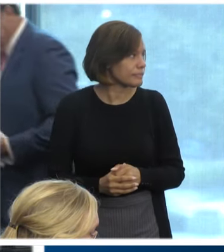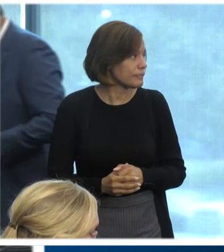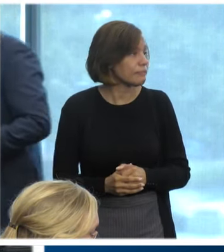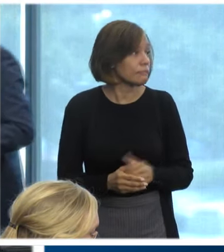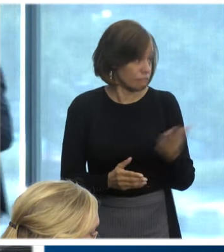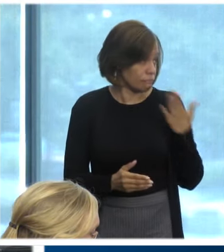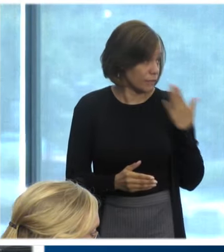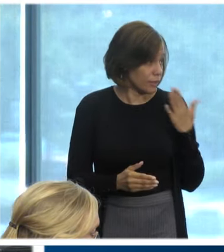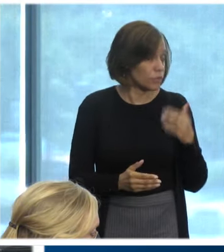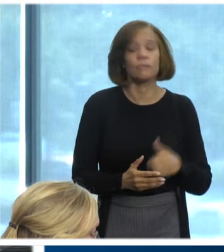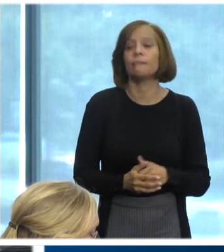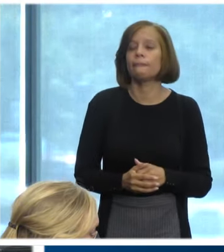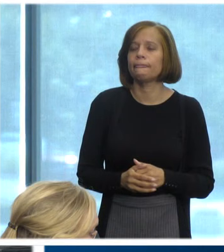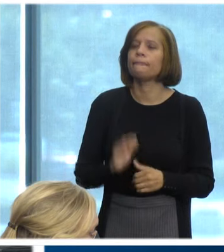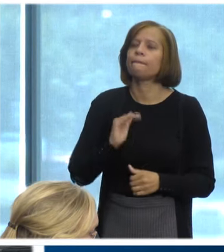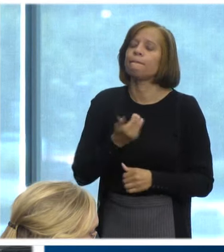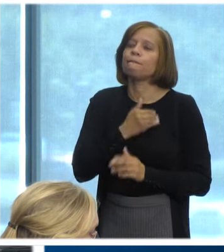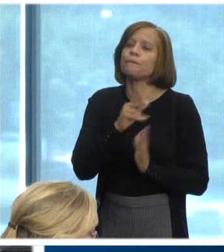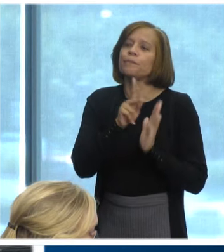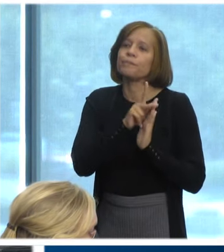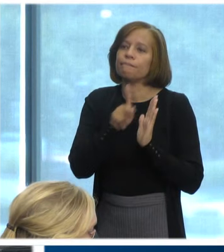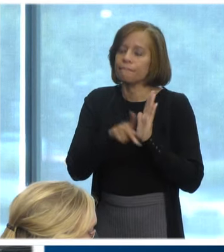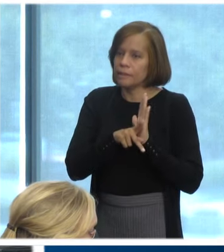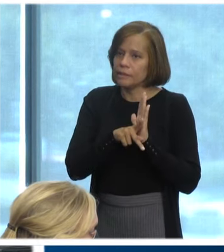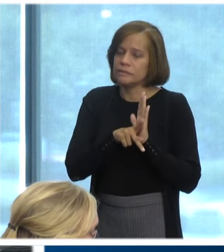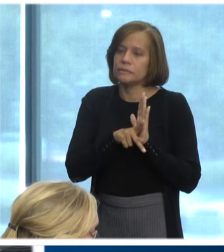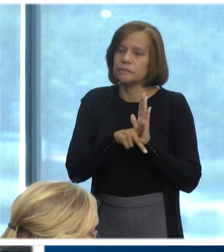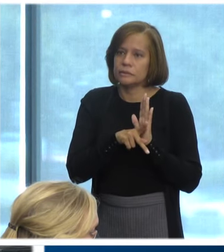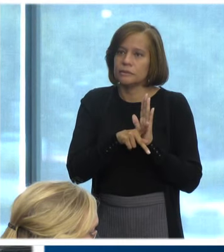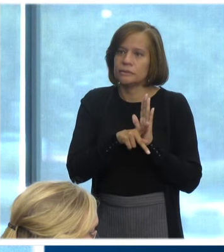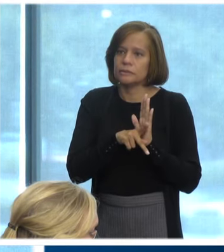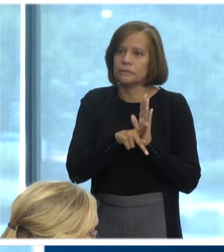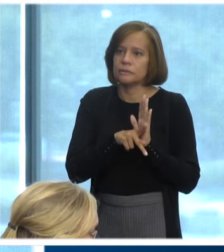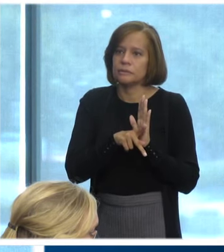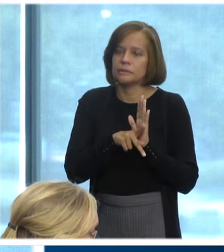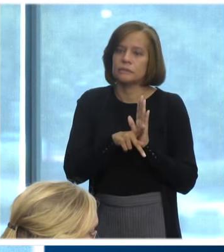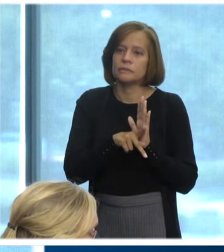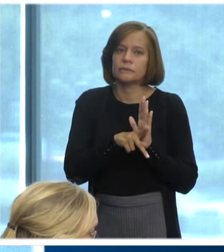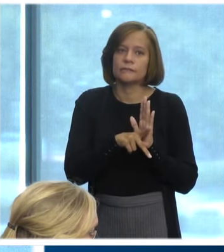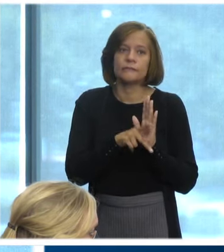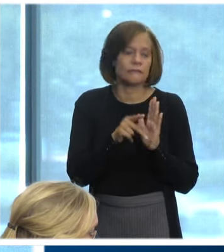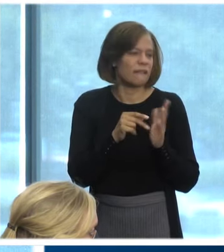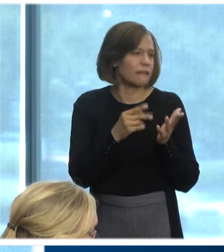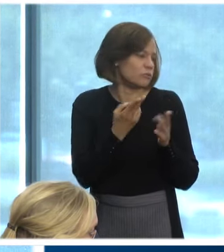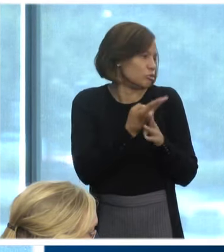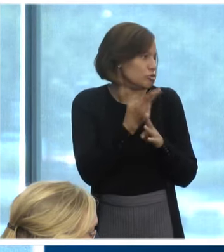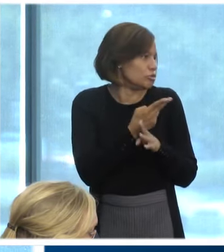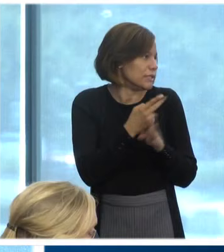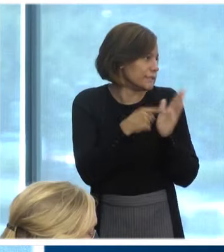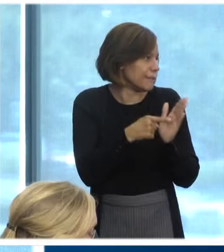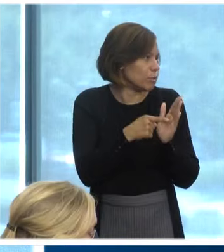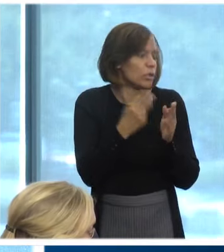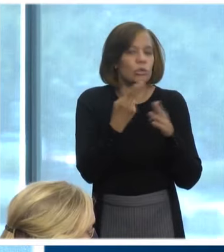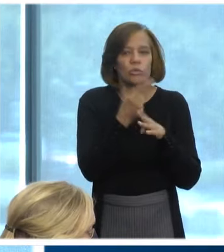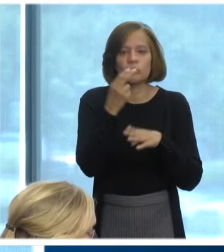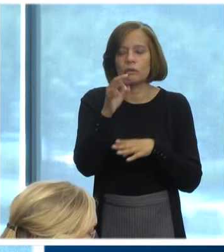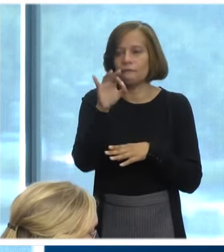Thank you. Again, what our policy is to, you get a use of force, just go through an example. You use force,